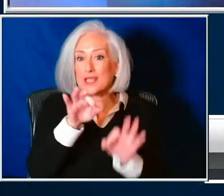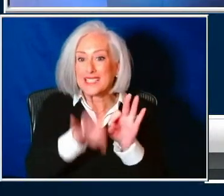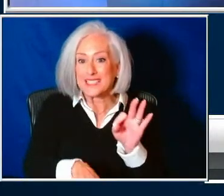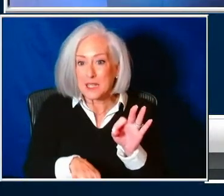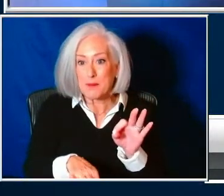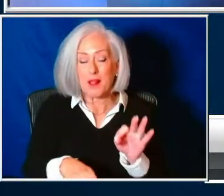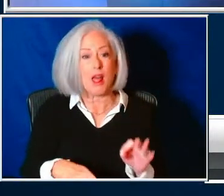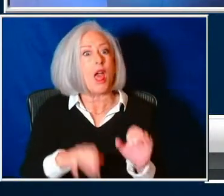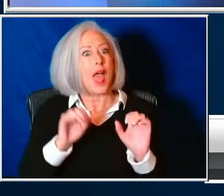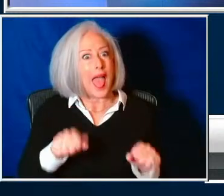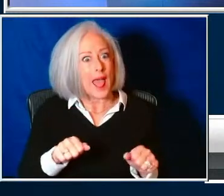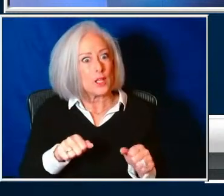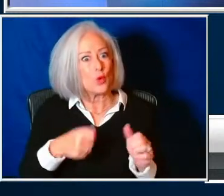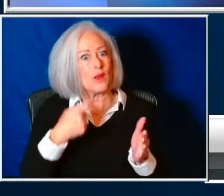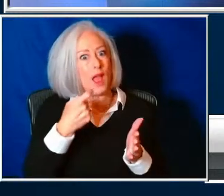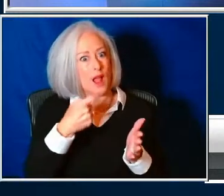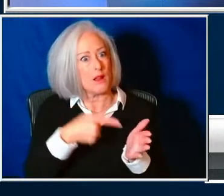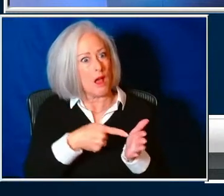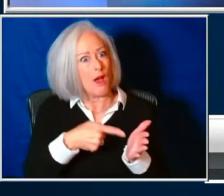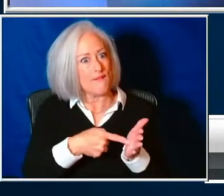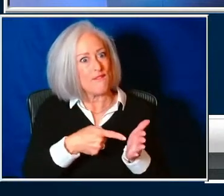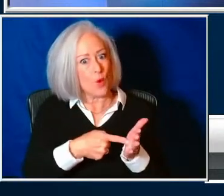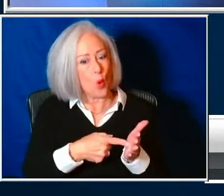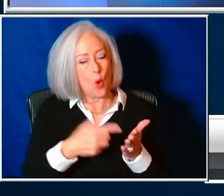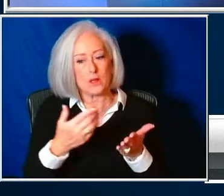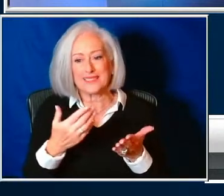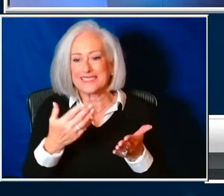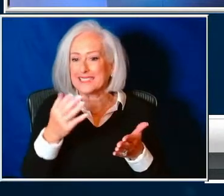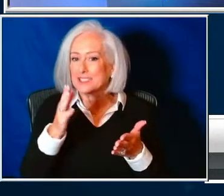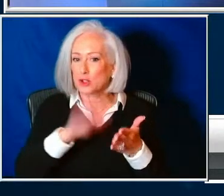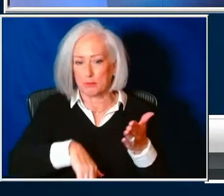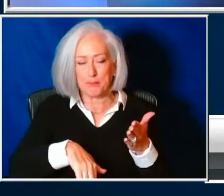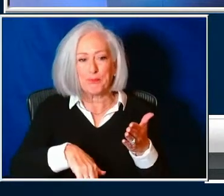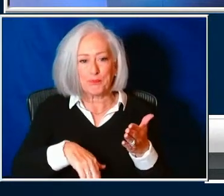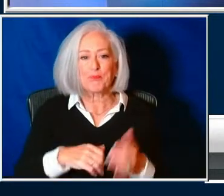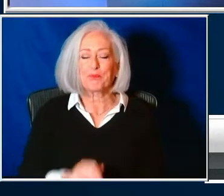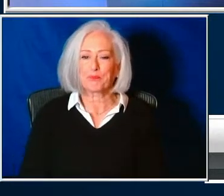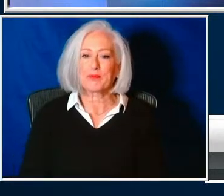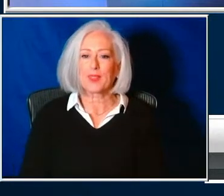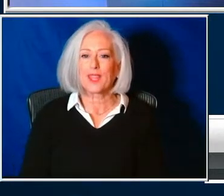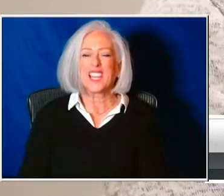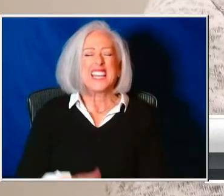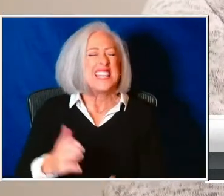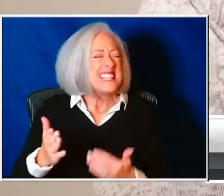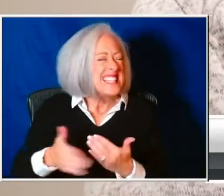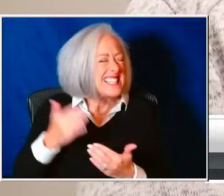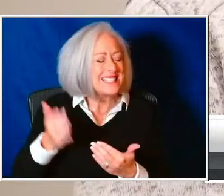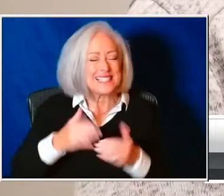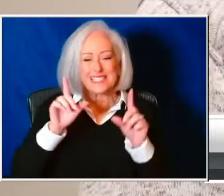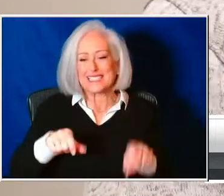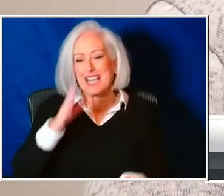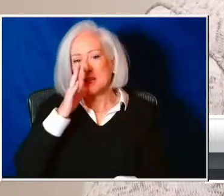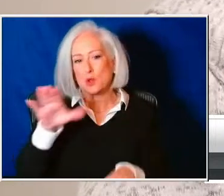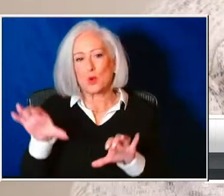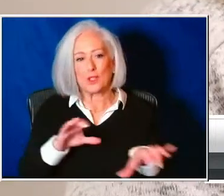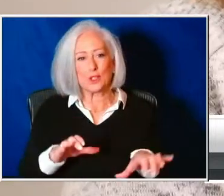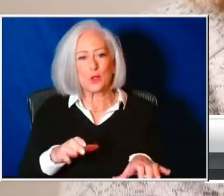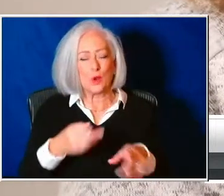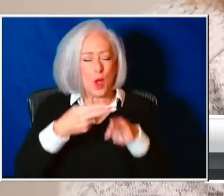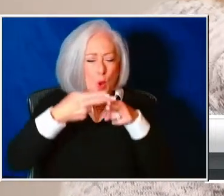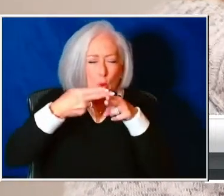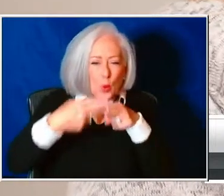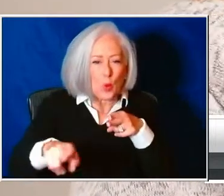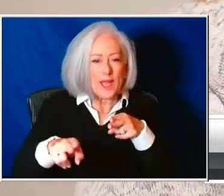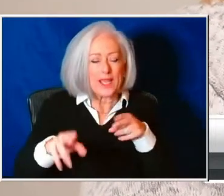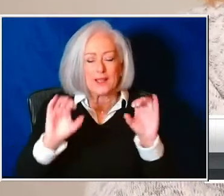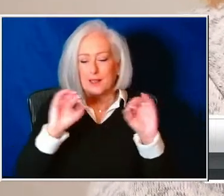we will tell you. Yeah. I always tell people this is the easiest test you'll ever take. It's quick, it's painless, you're not going to have to